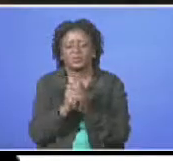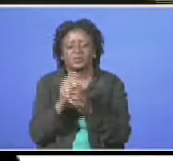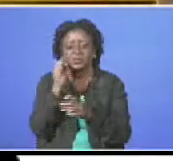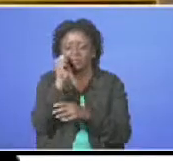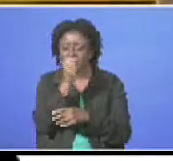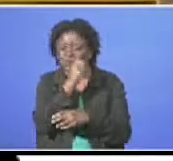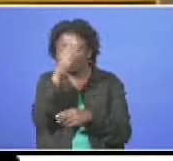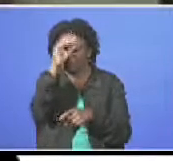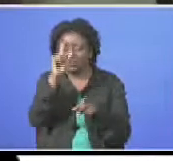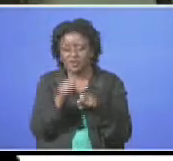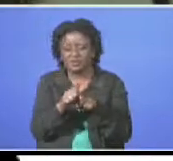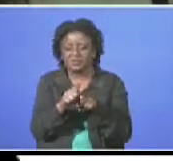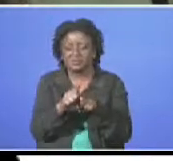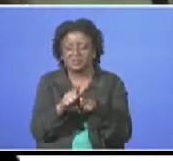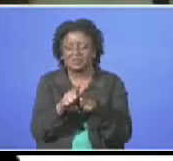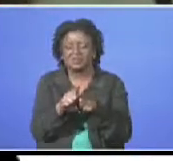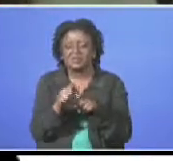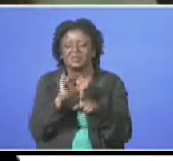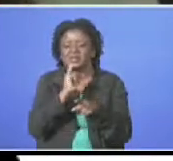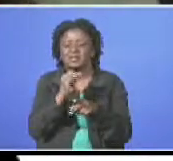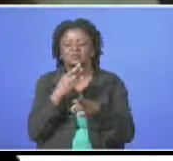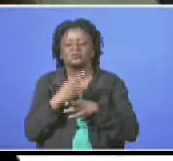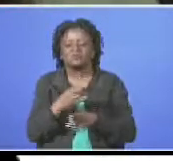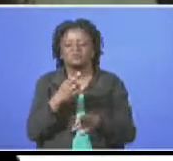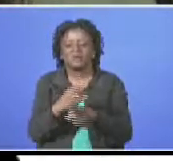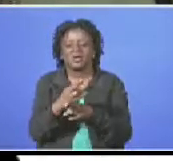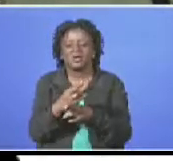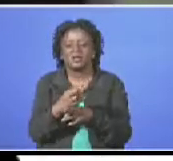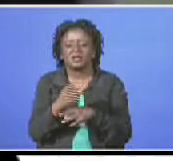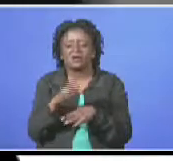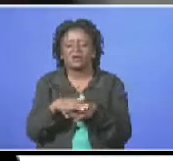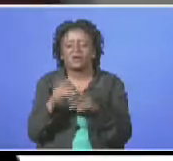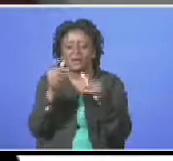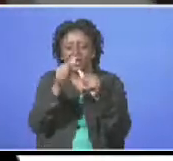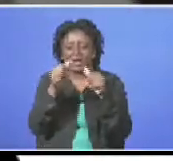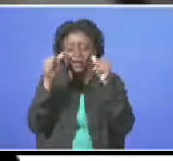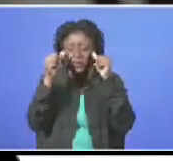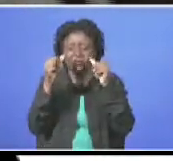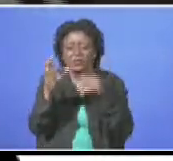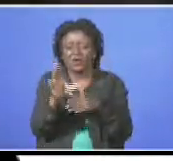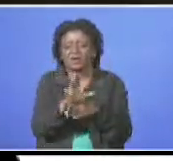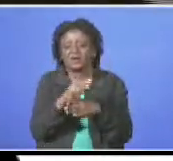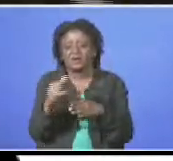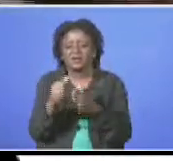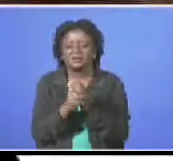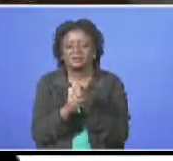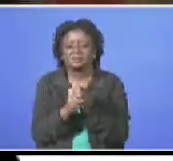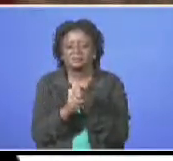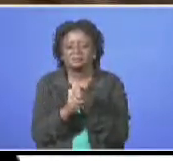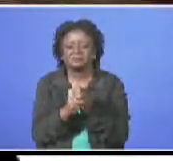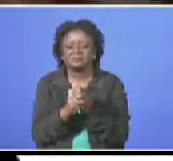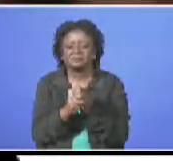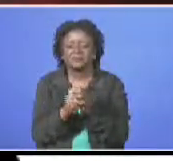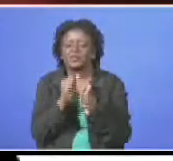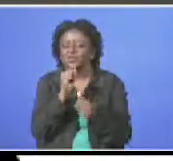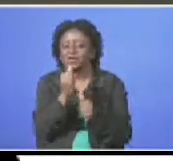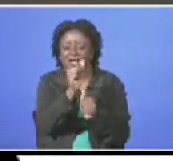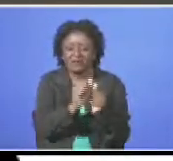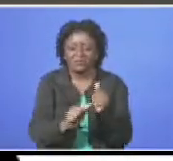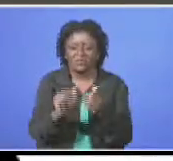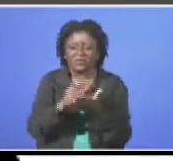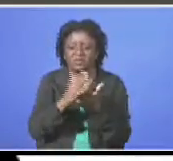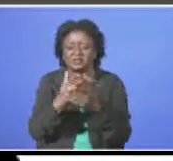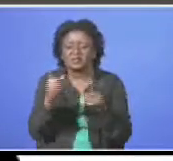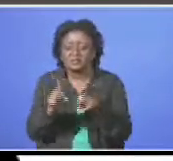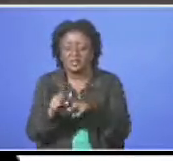staple. We spoke to one of the servers who shared what makes the area so appealing to groups from out of town. Not everyone cooks the same. In the